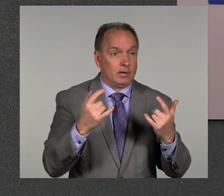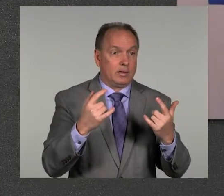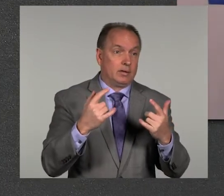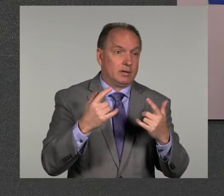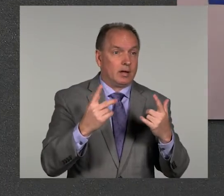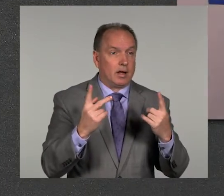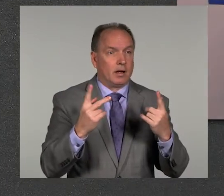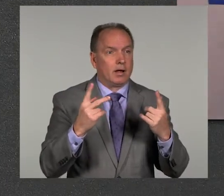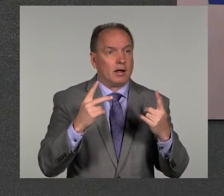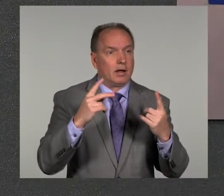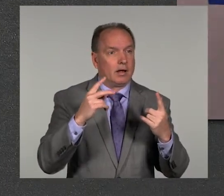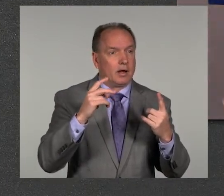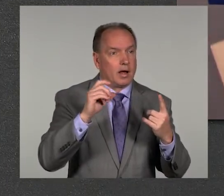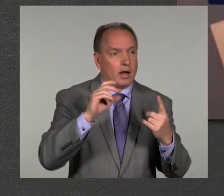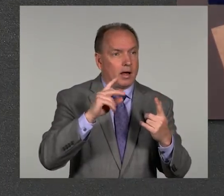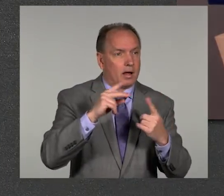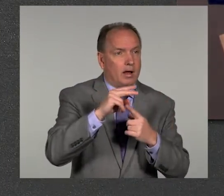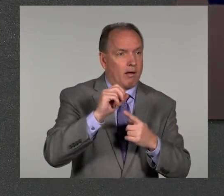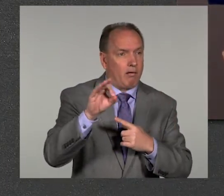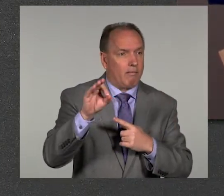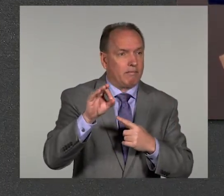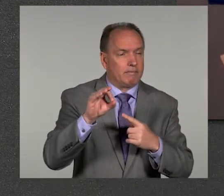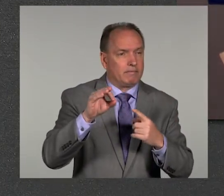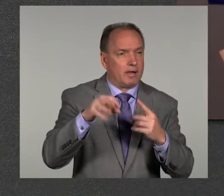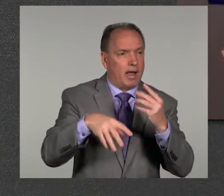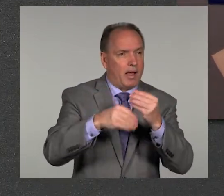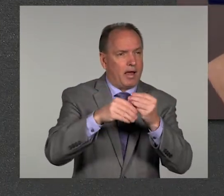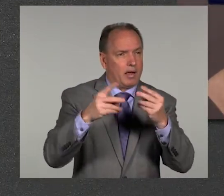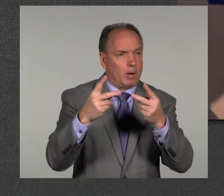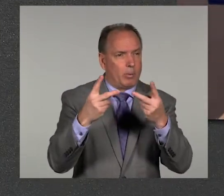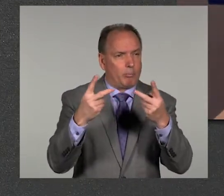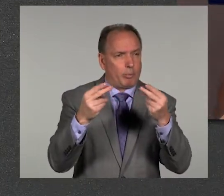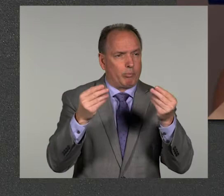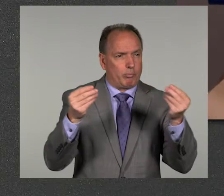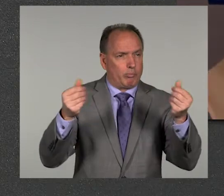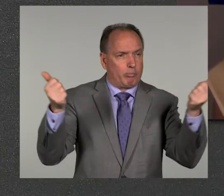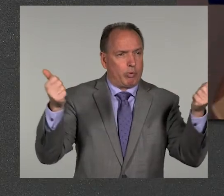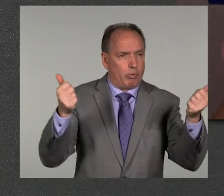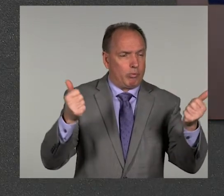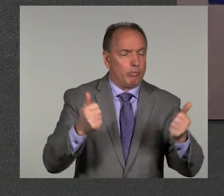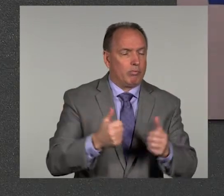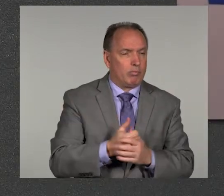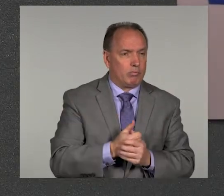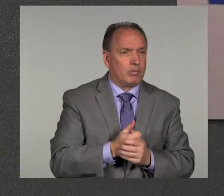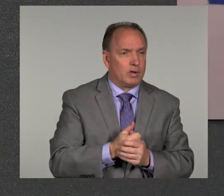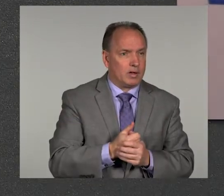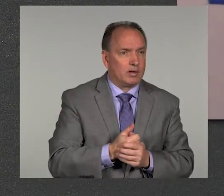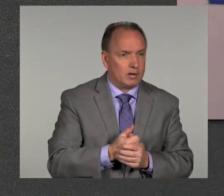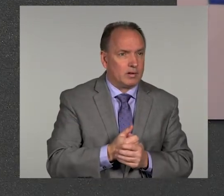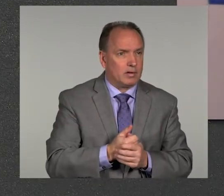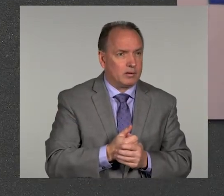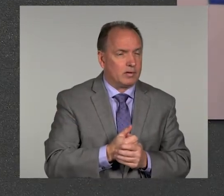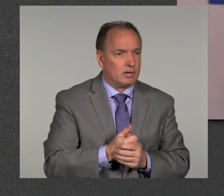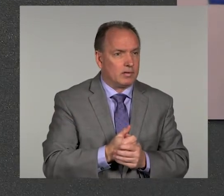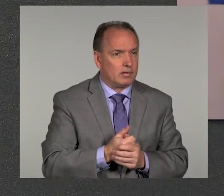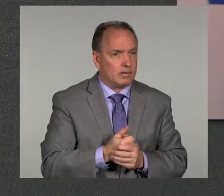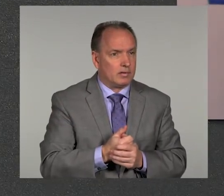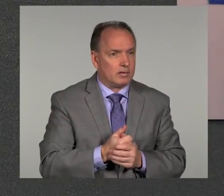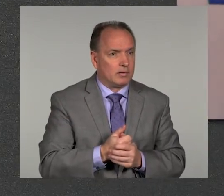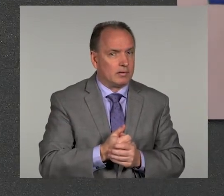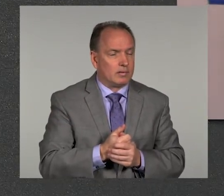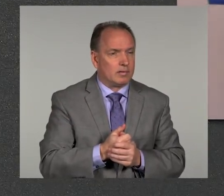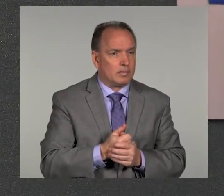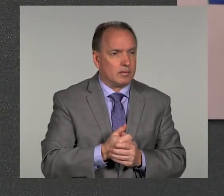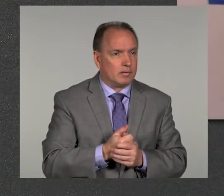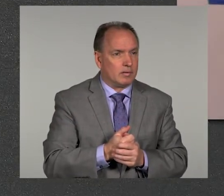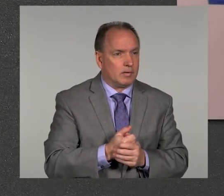scissors and you are gonna cut off the extra pieces, so the outside pieces on both